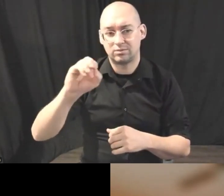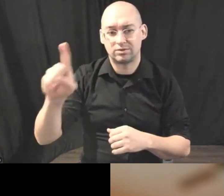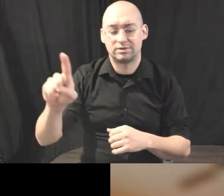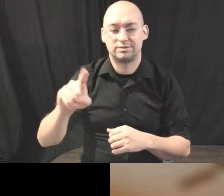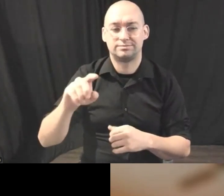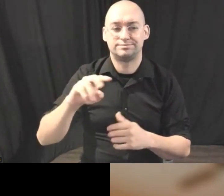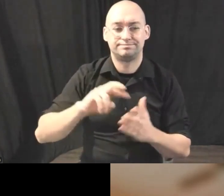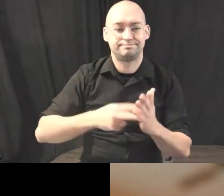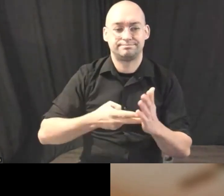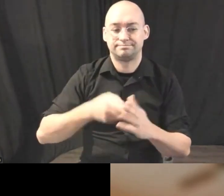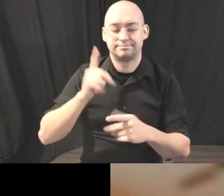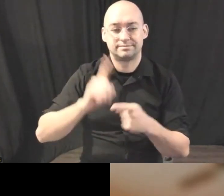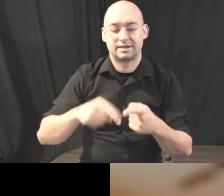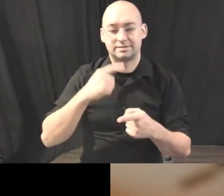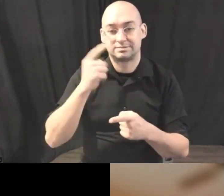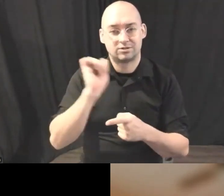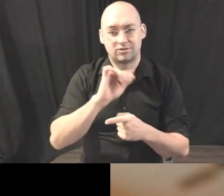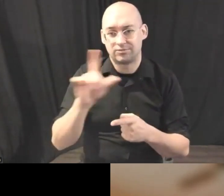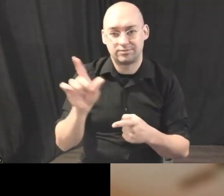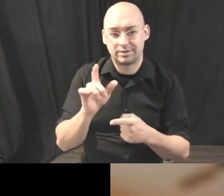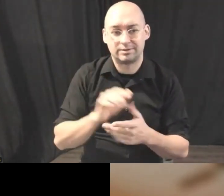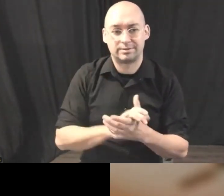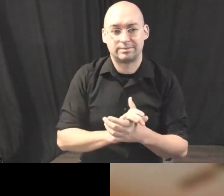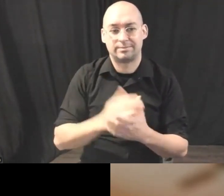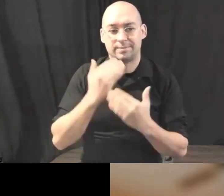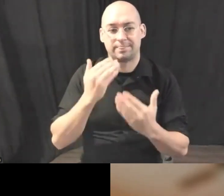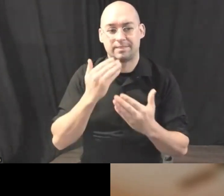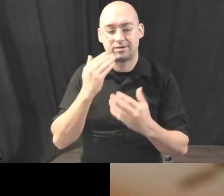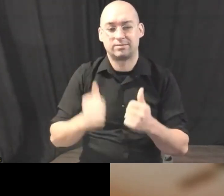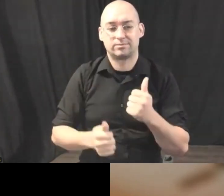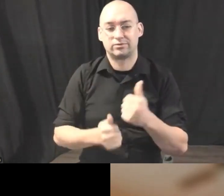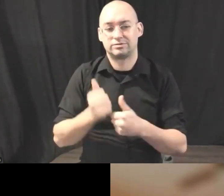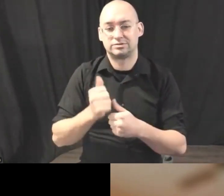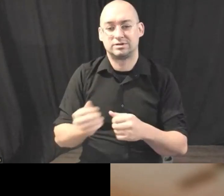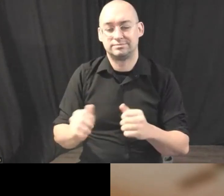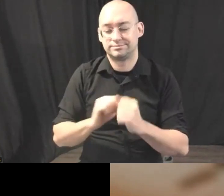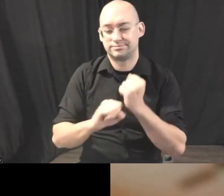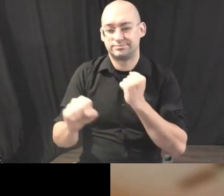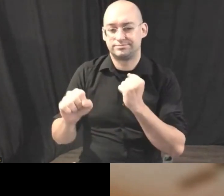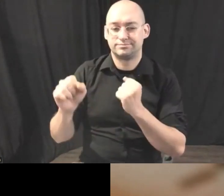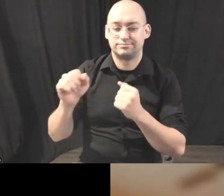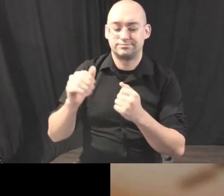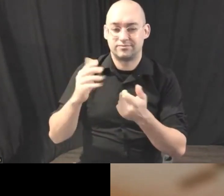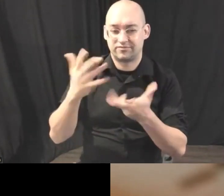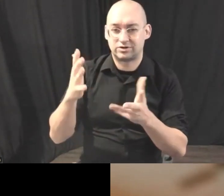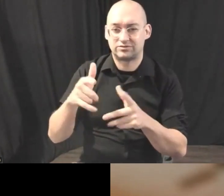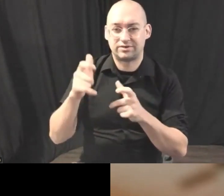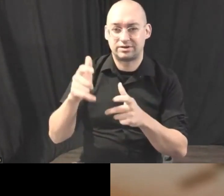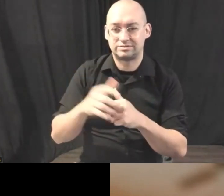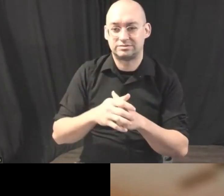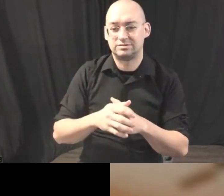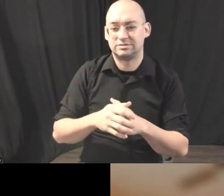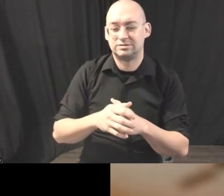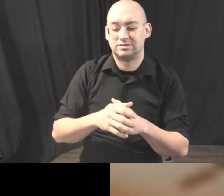probably can't even name all of them, right? And thankfully, a lot of them were put out pretty quickly. So it's been really heartening to see the whole of